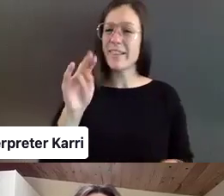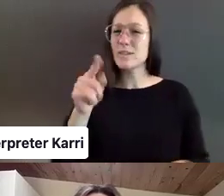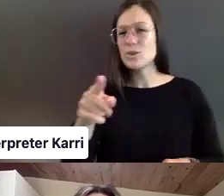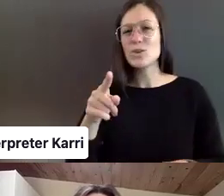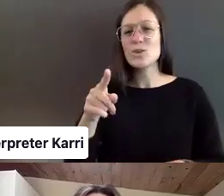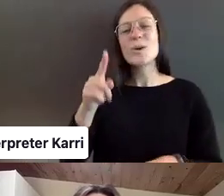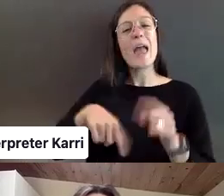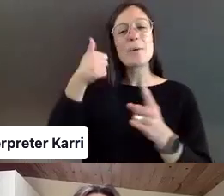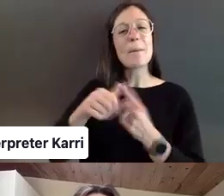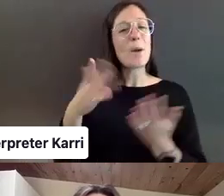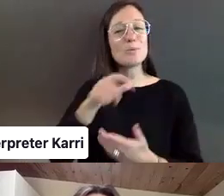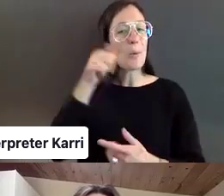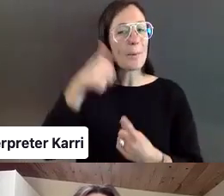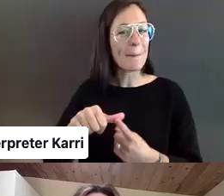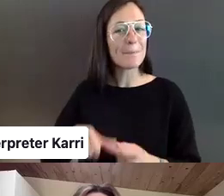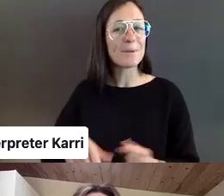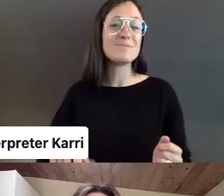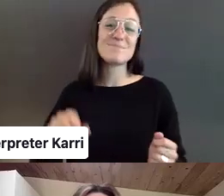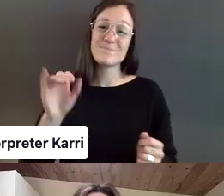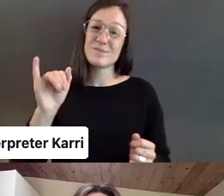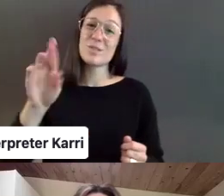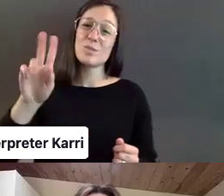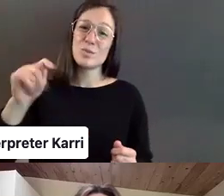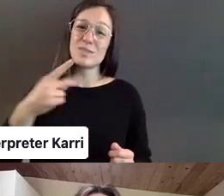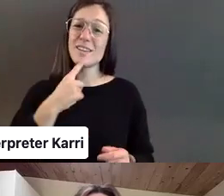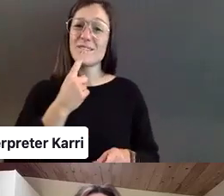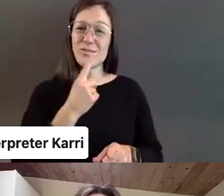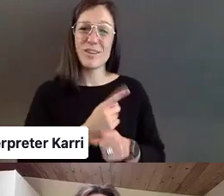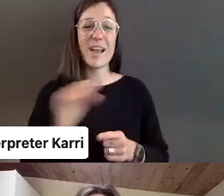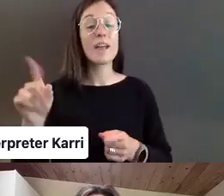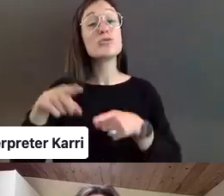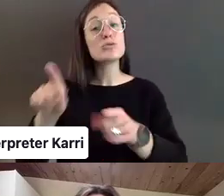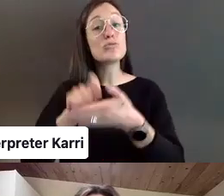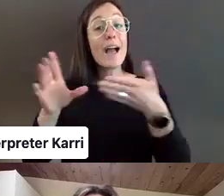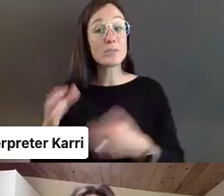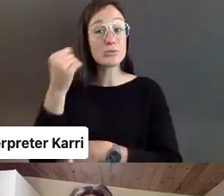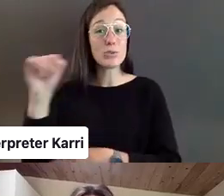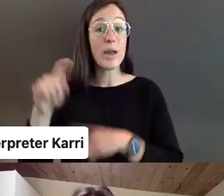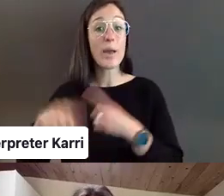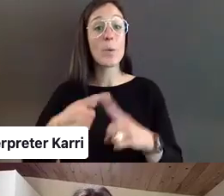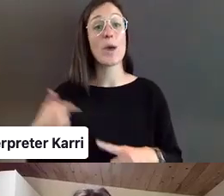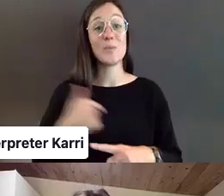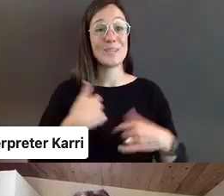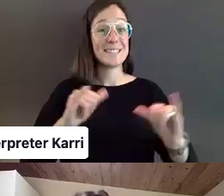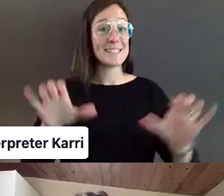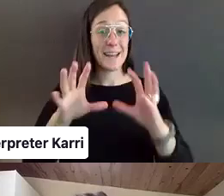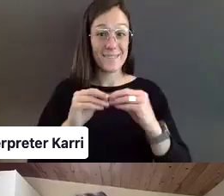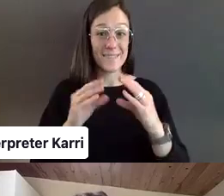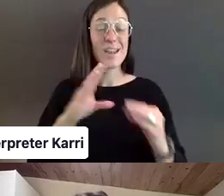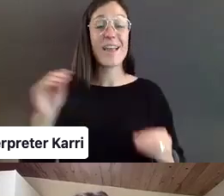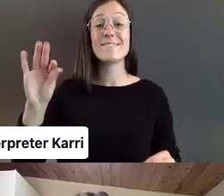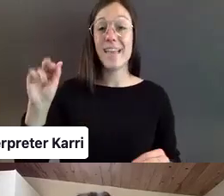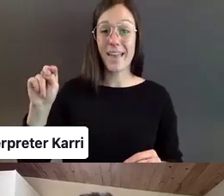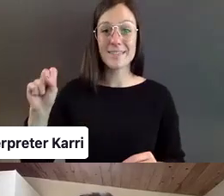don't remember. Yeah. During the writers' strike, when we were still doing conventions and fans